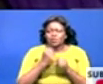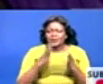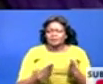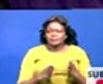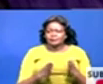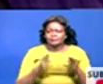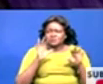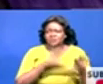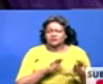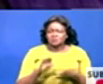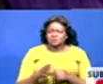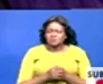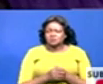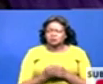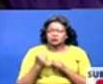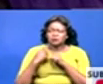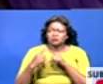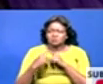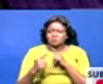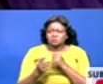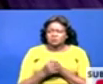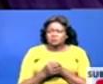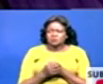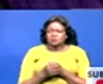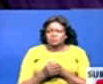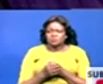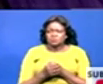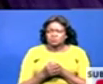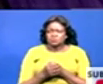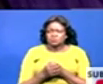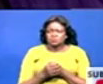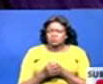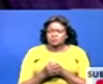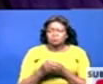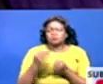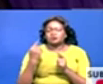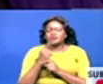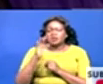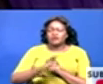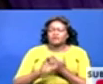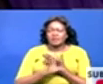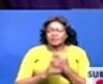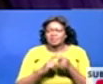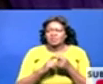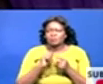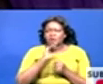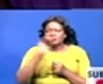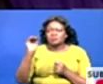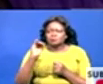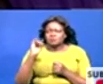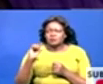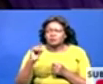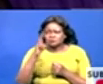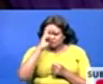suffer or go through tucked away in the corners of the country. I call upon the Inspector General of